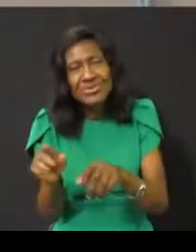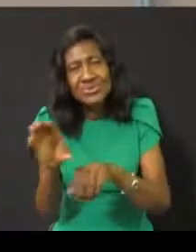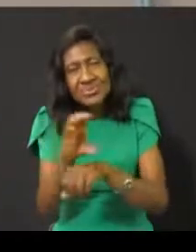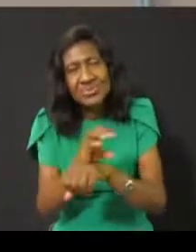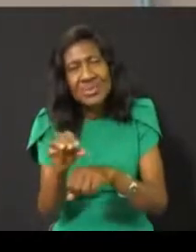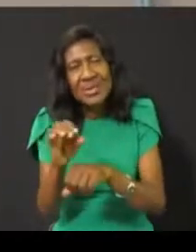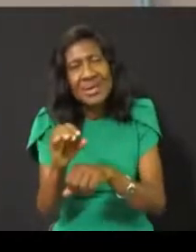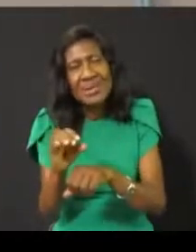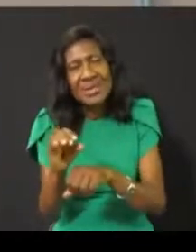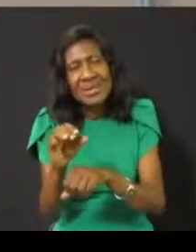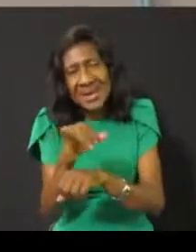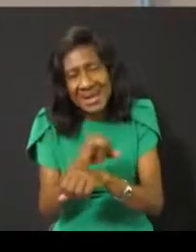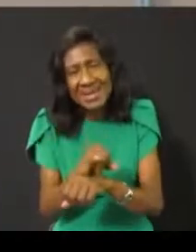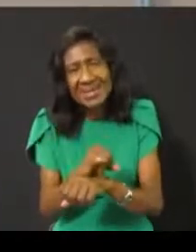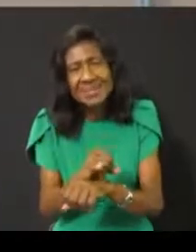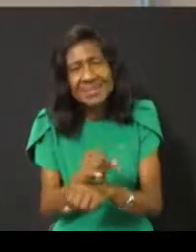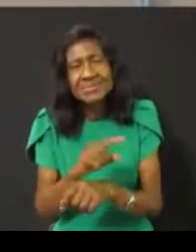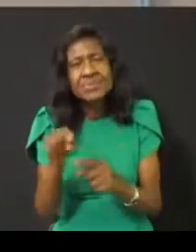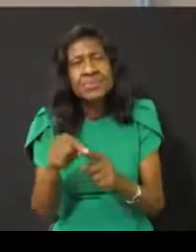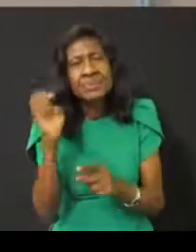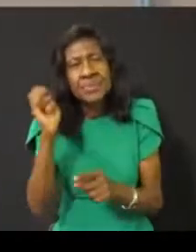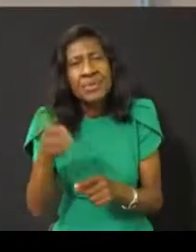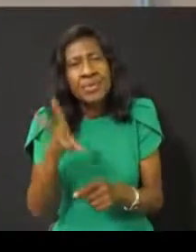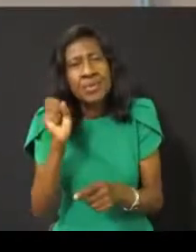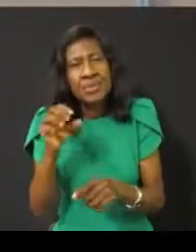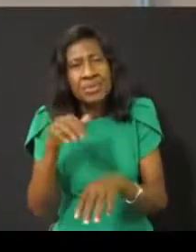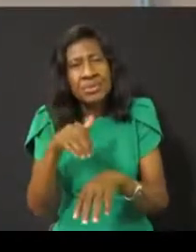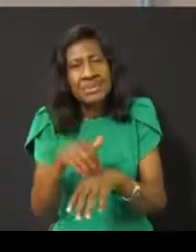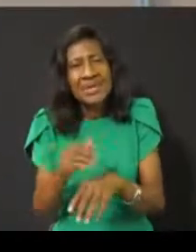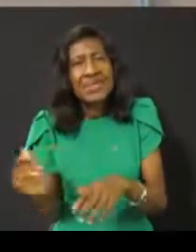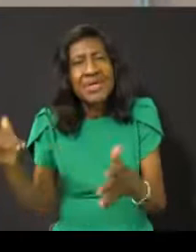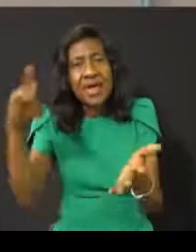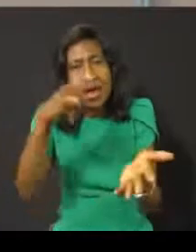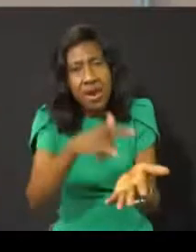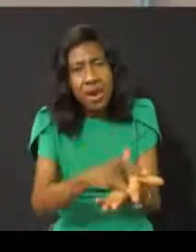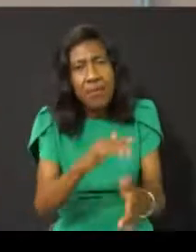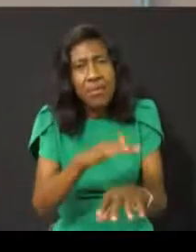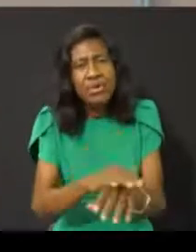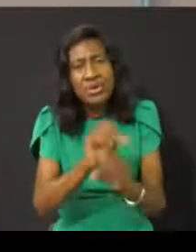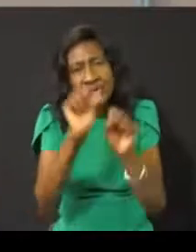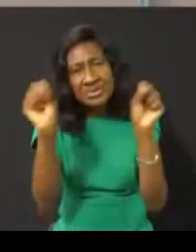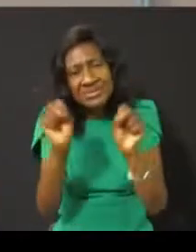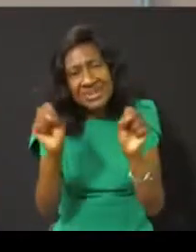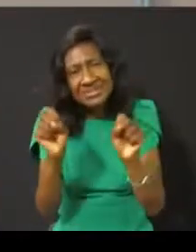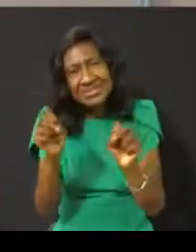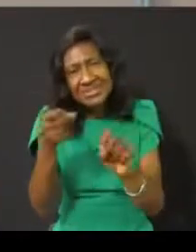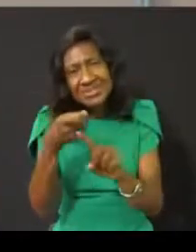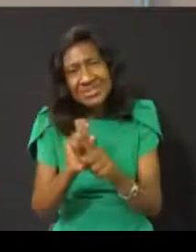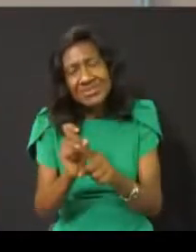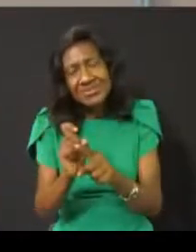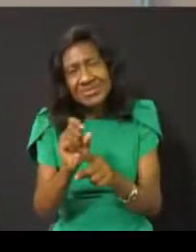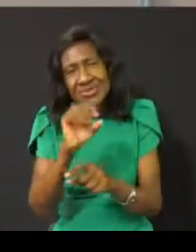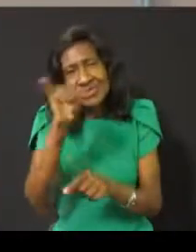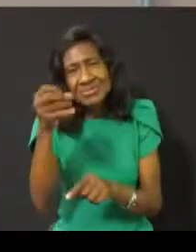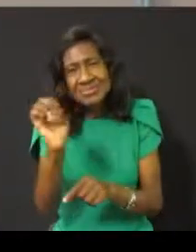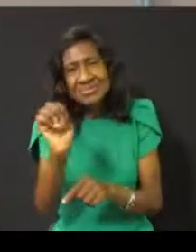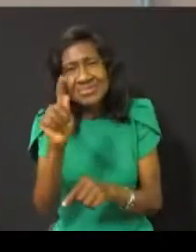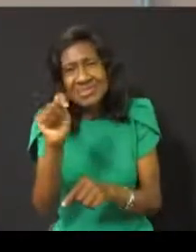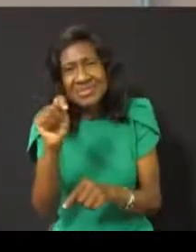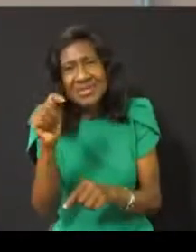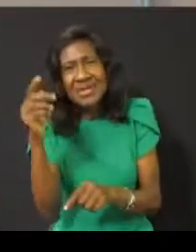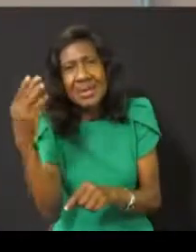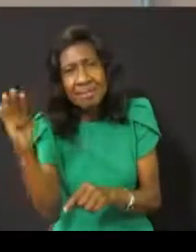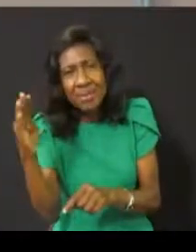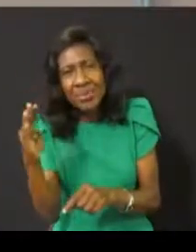reopening. While I was at the airport on Saturday for the arrival of JetBlue, it was clearly evident that the airport facility